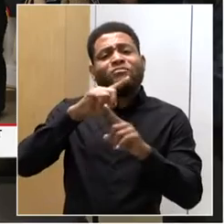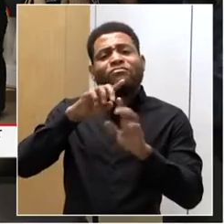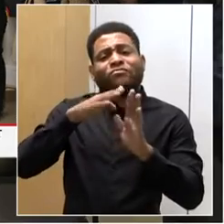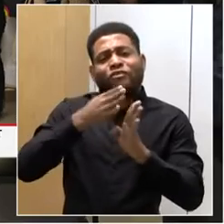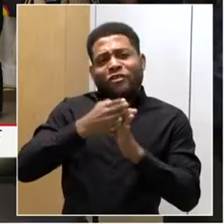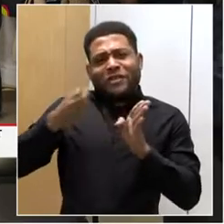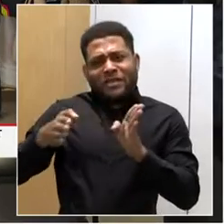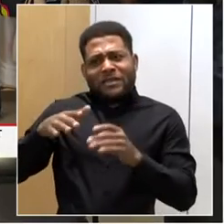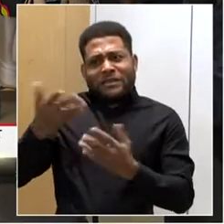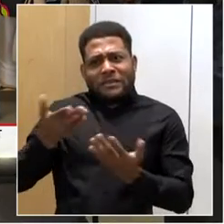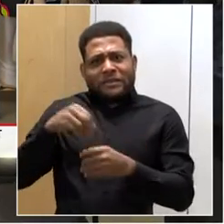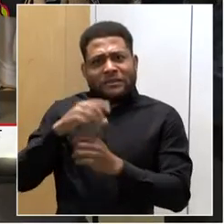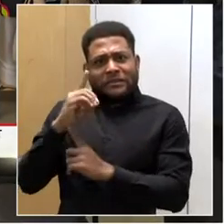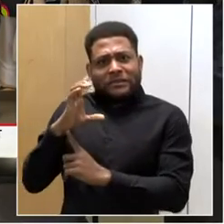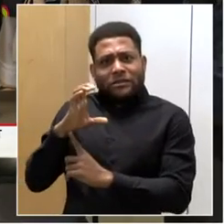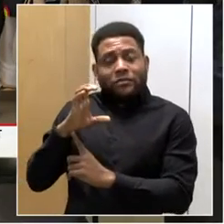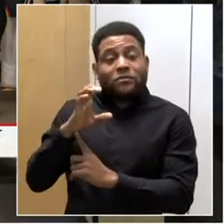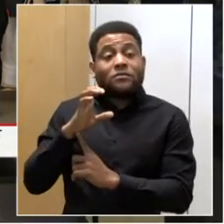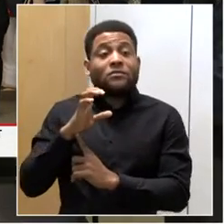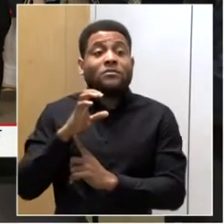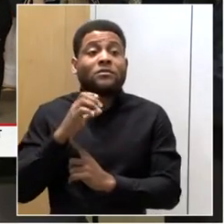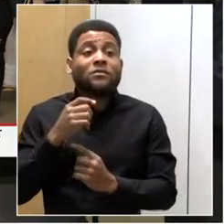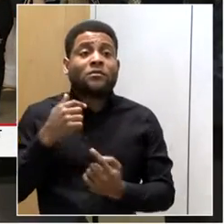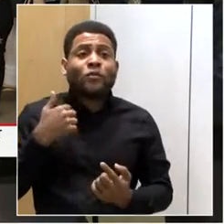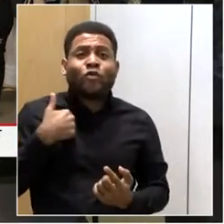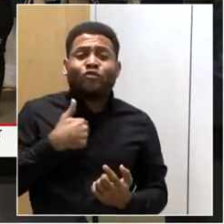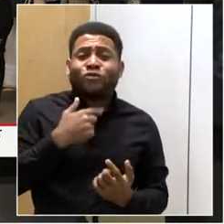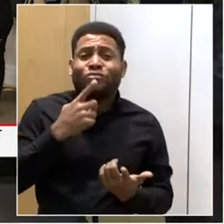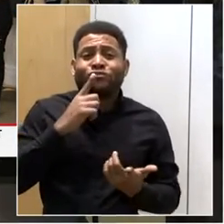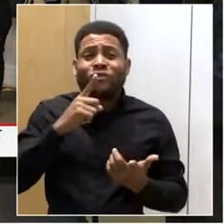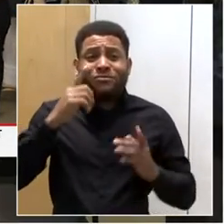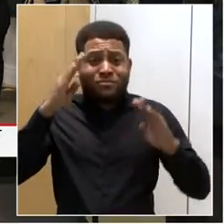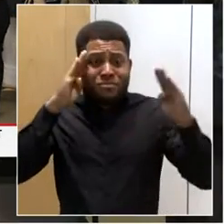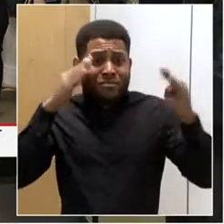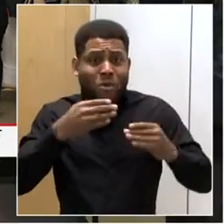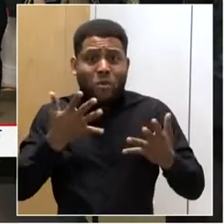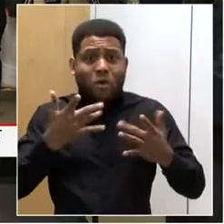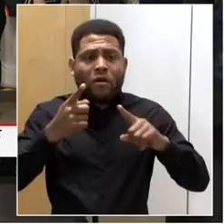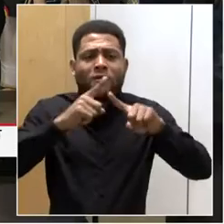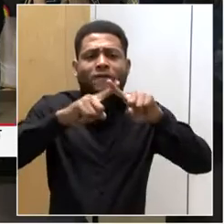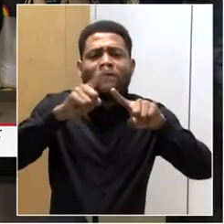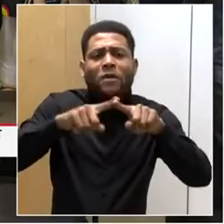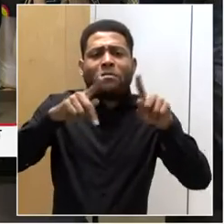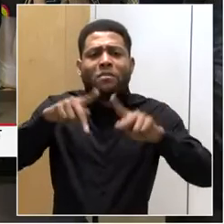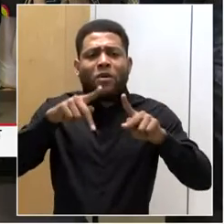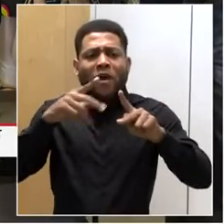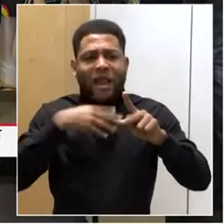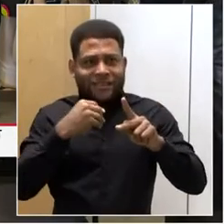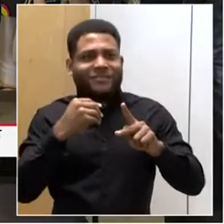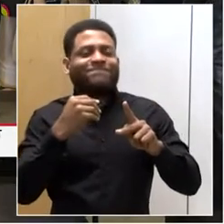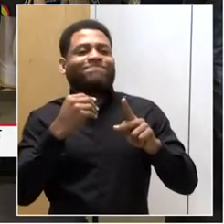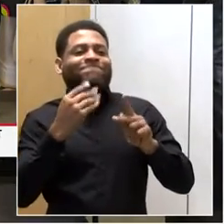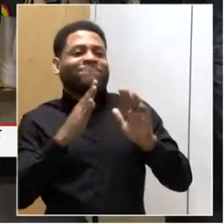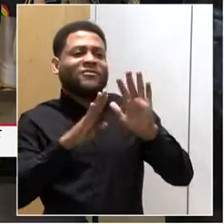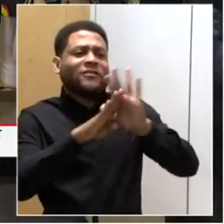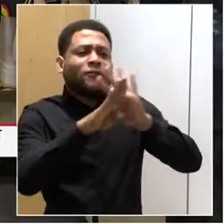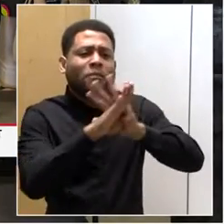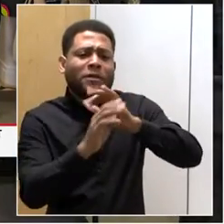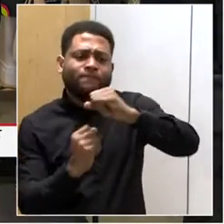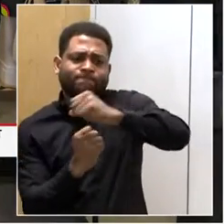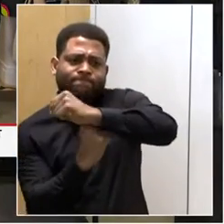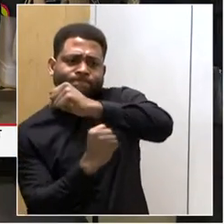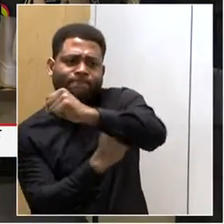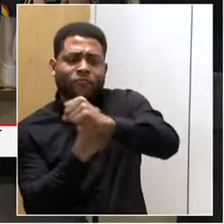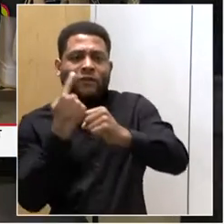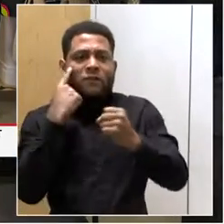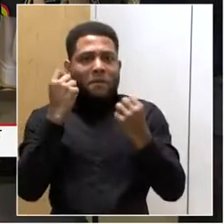provided valuable insight into our core demographic, but also laid the groundwork for the development of hundreds of women-led businesses, and some of